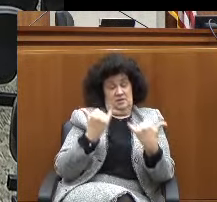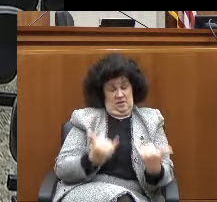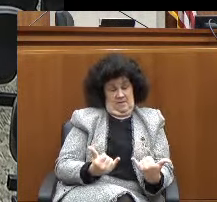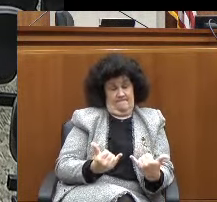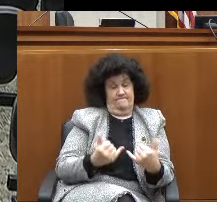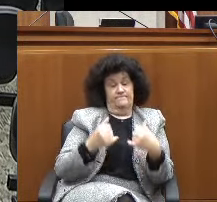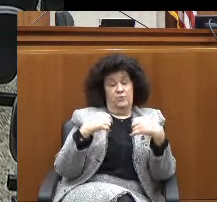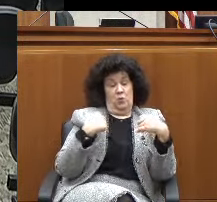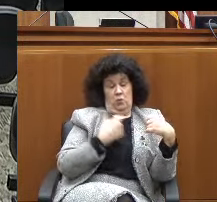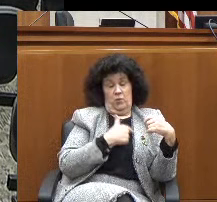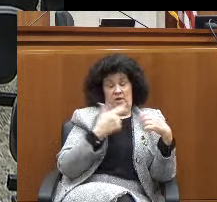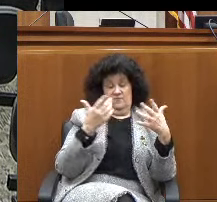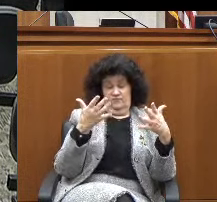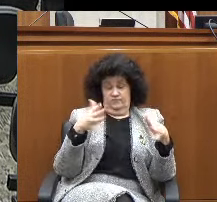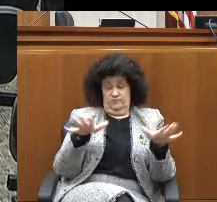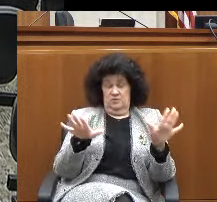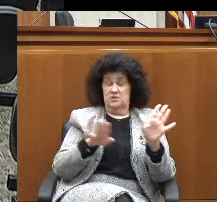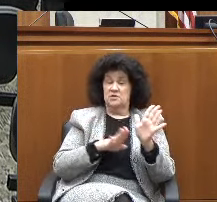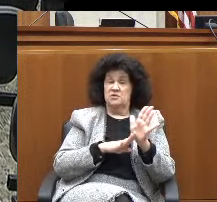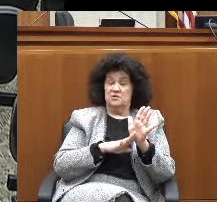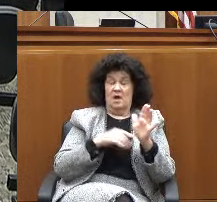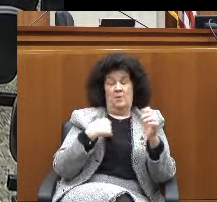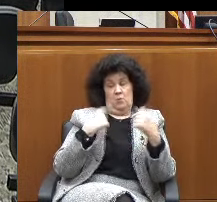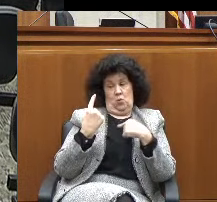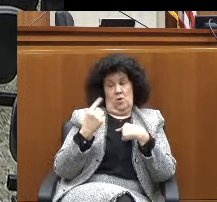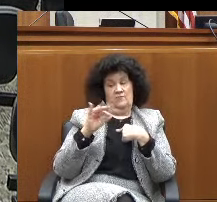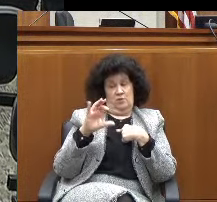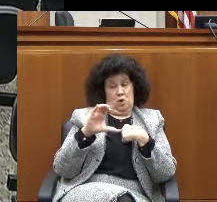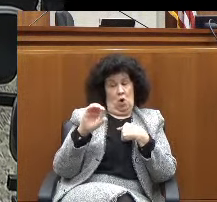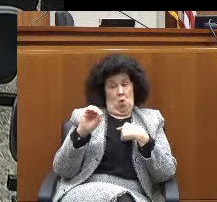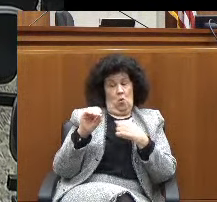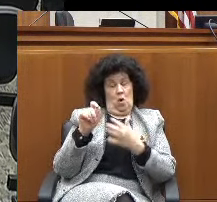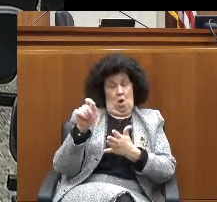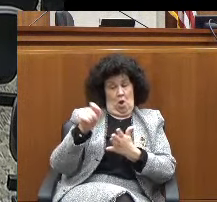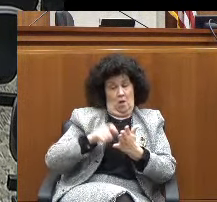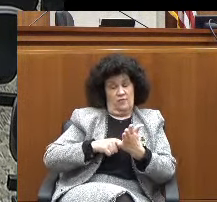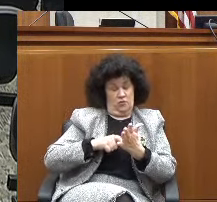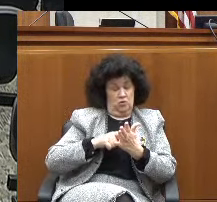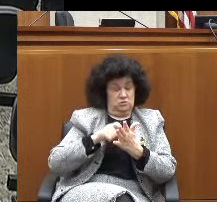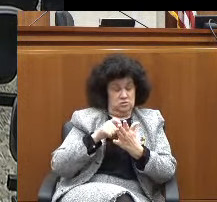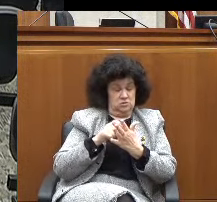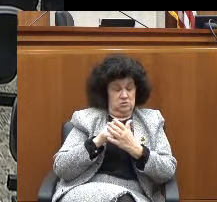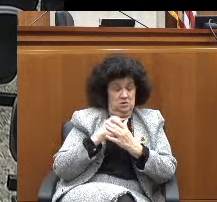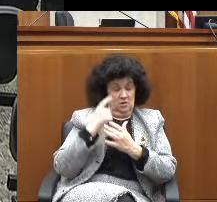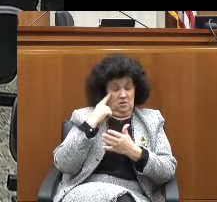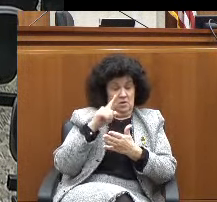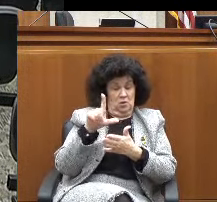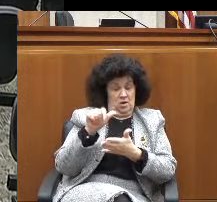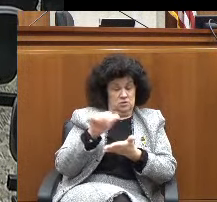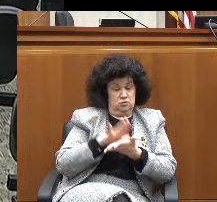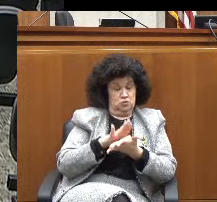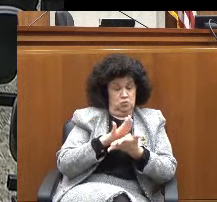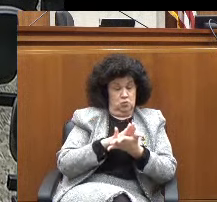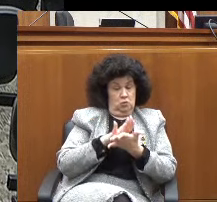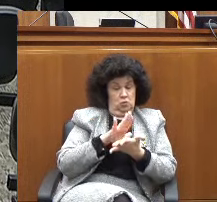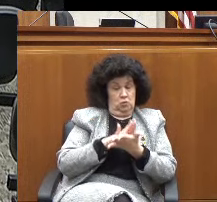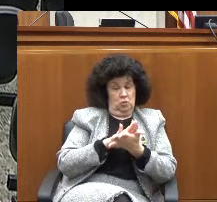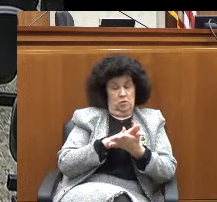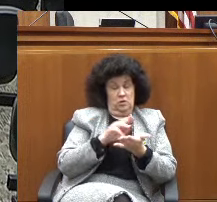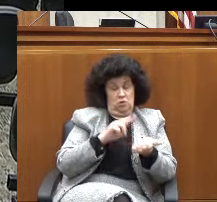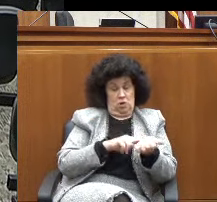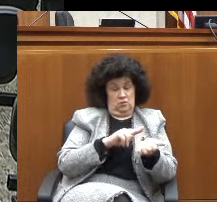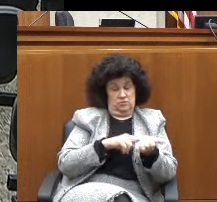said, we have developed and I'm one of the co-authors on the Louisiana League's school nurse handbook